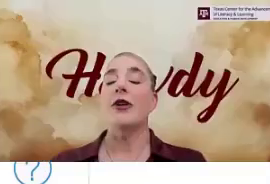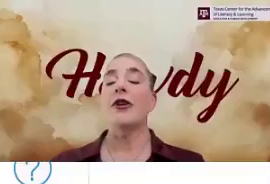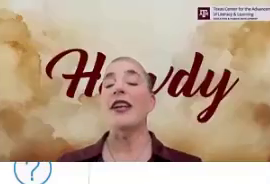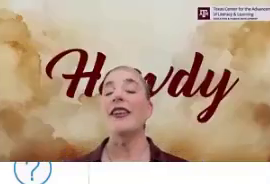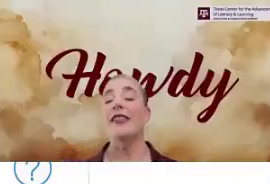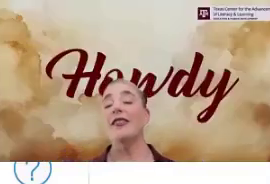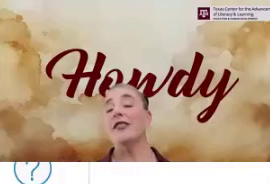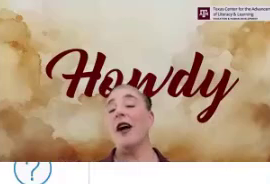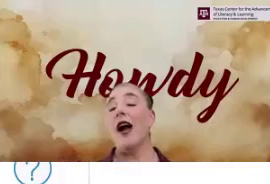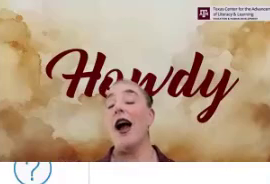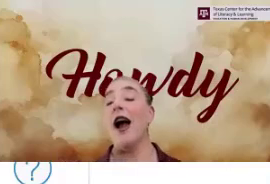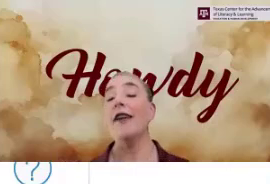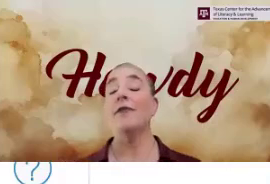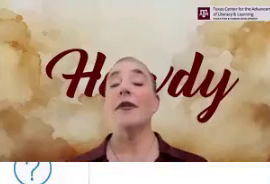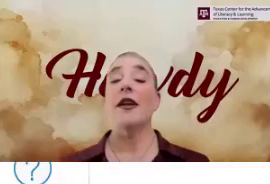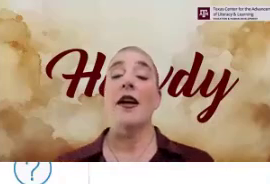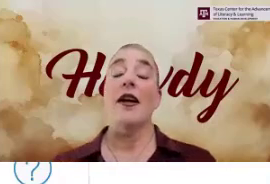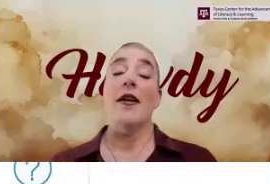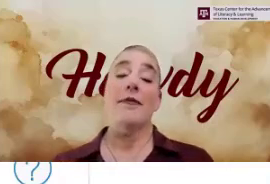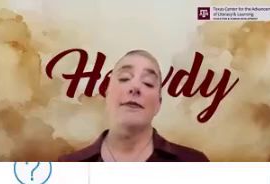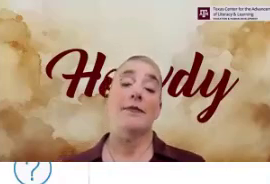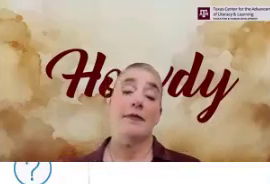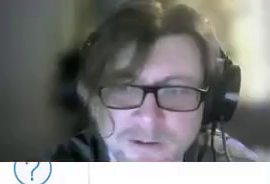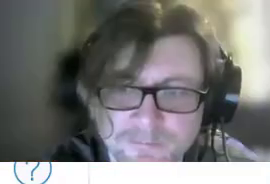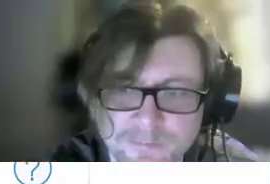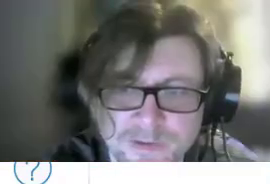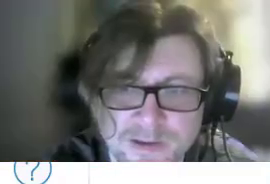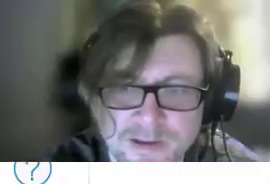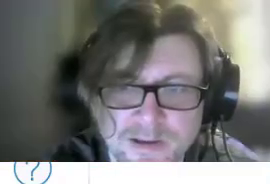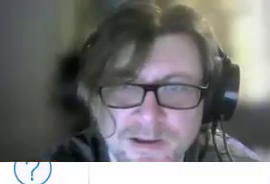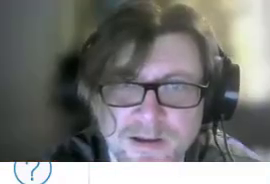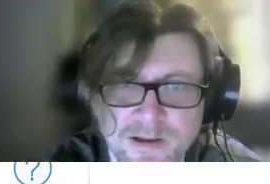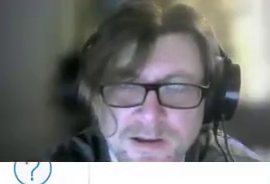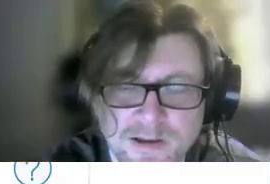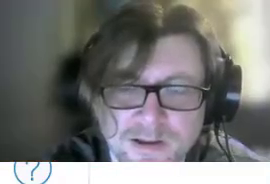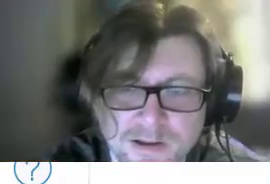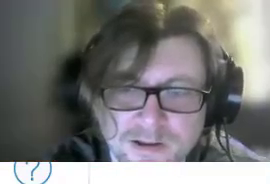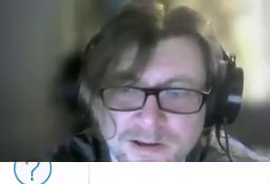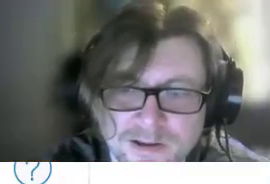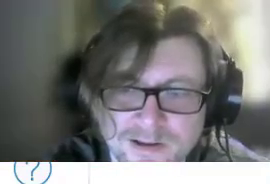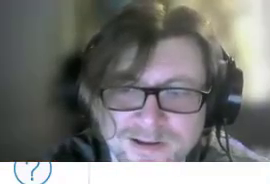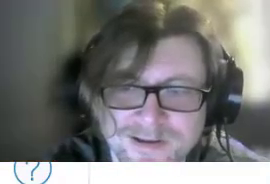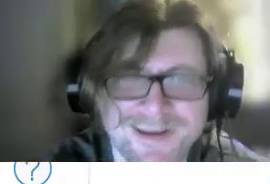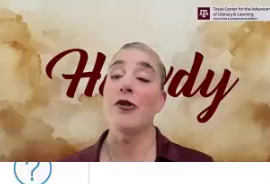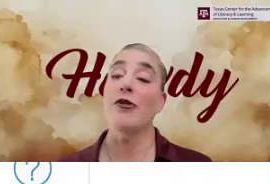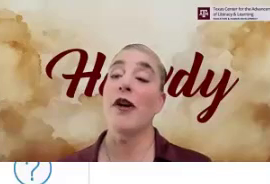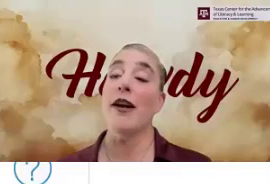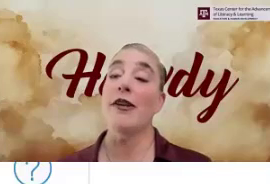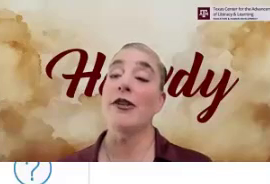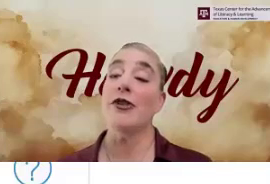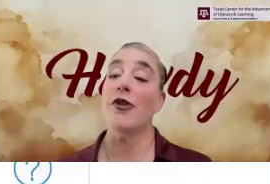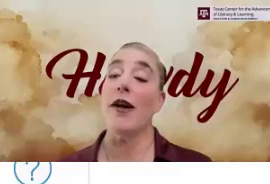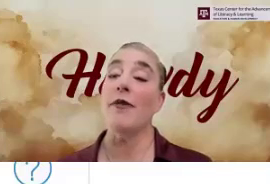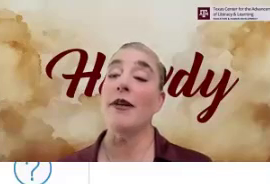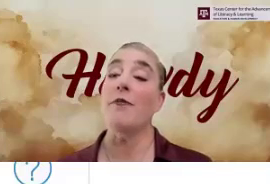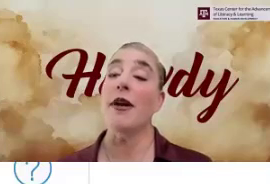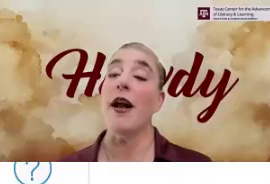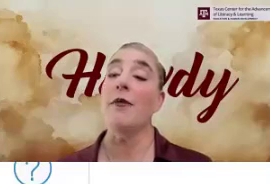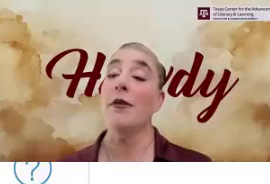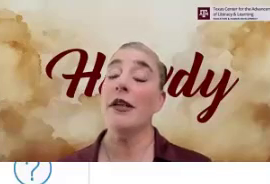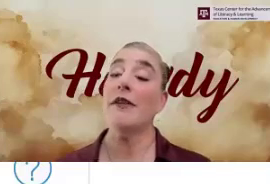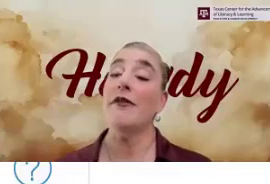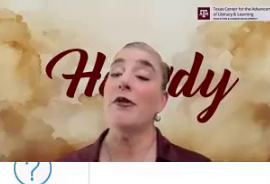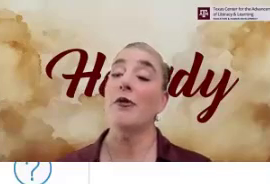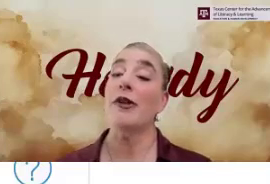It's called. Here is, Yeah. You got me on that one, Heather, and I don't know how to describe it,